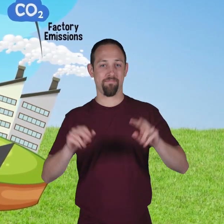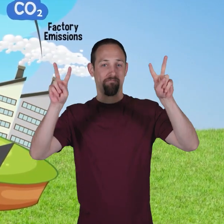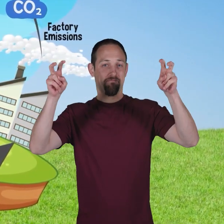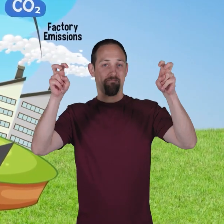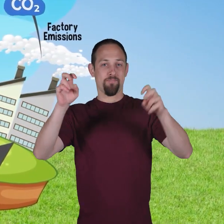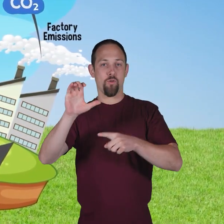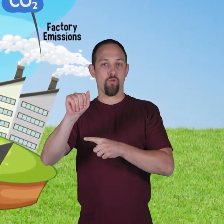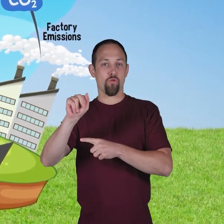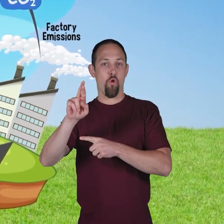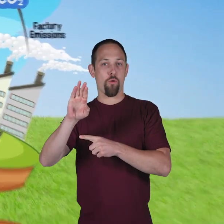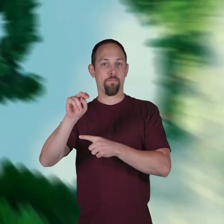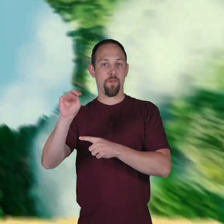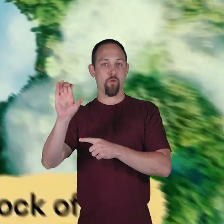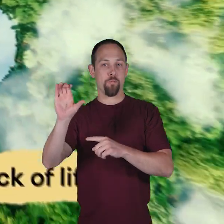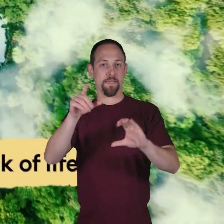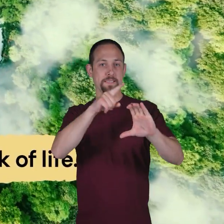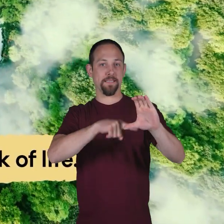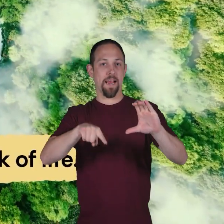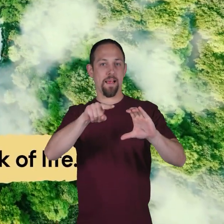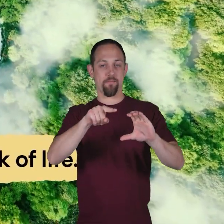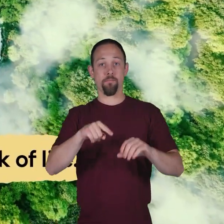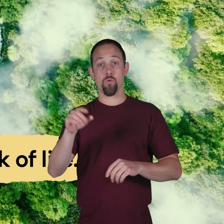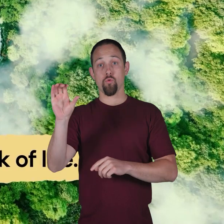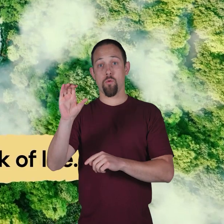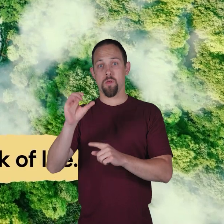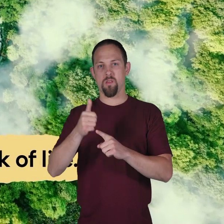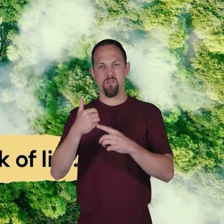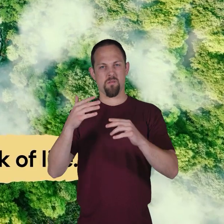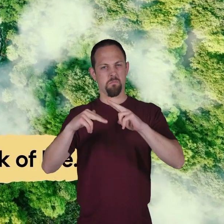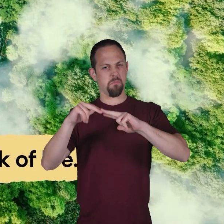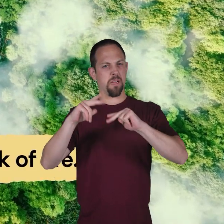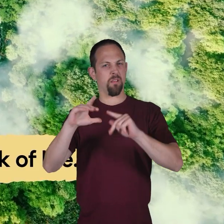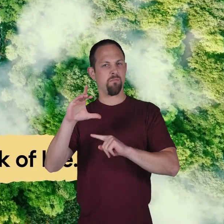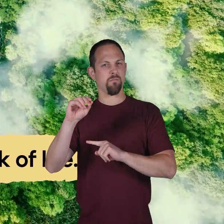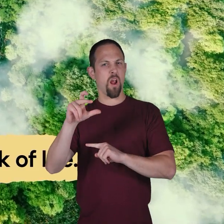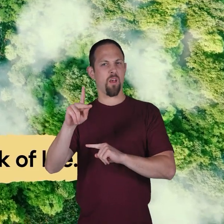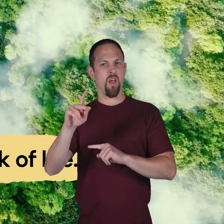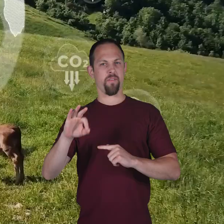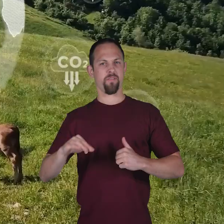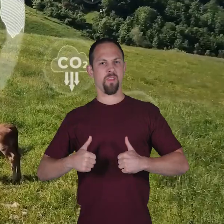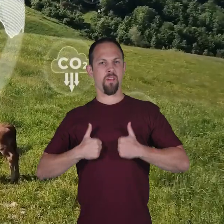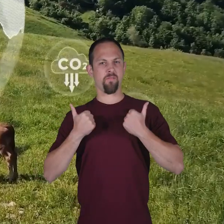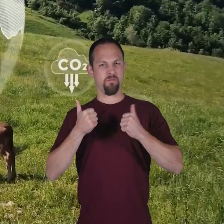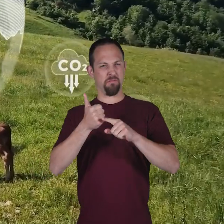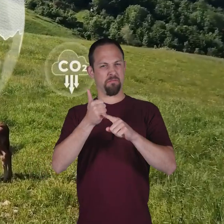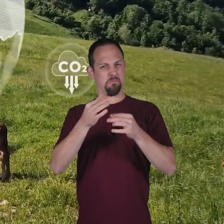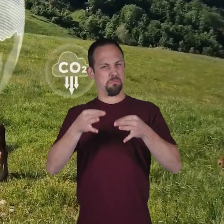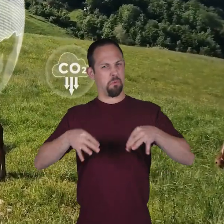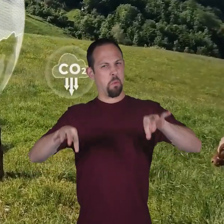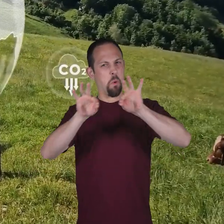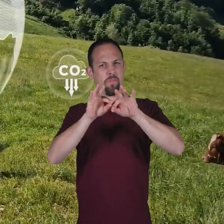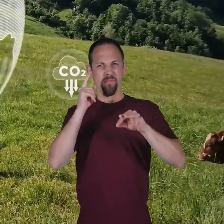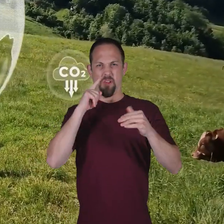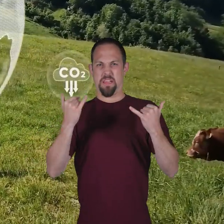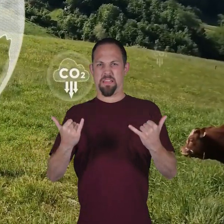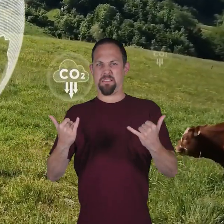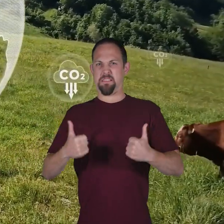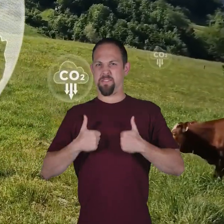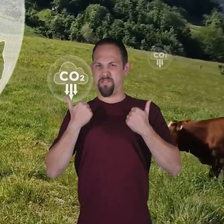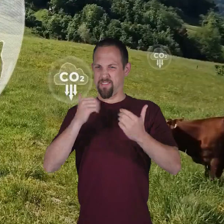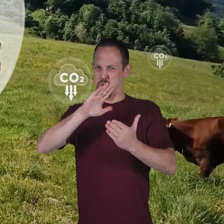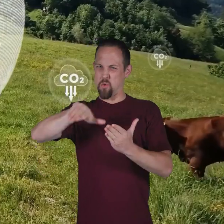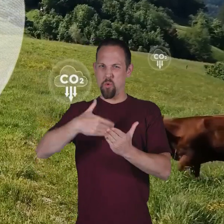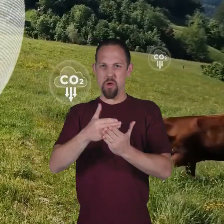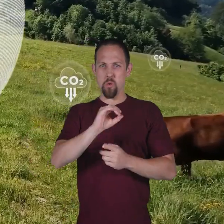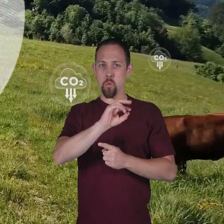carbon cycle carbon is the building block of life it is important for the existence of nearly